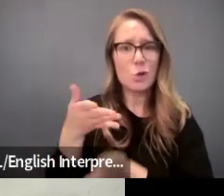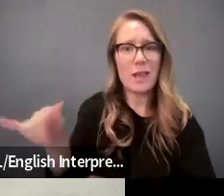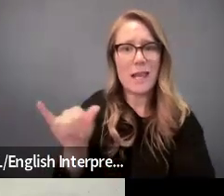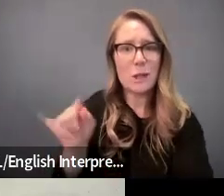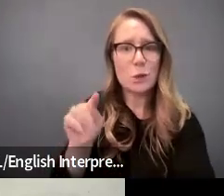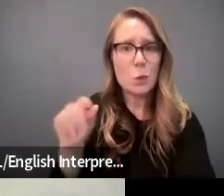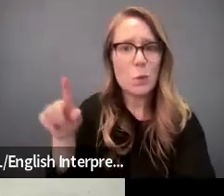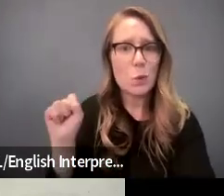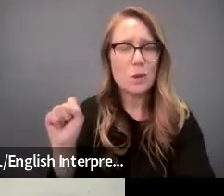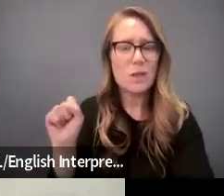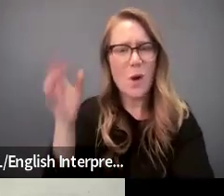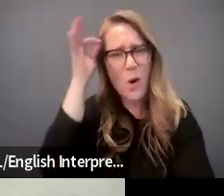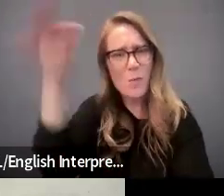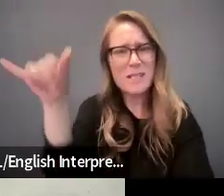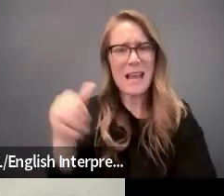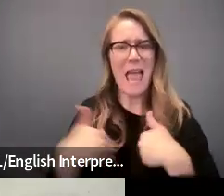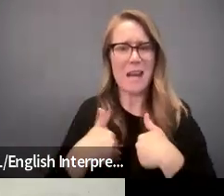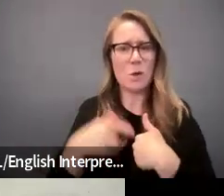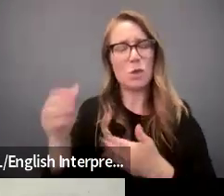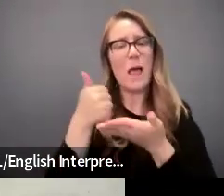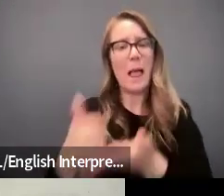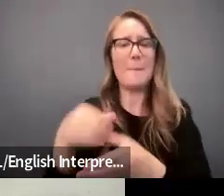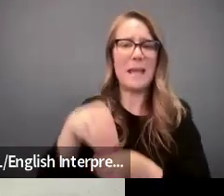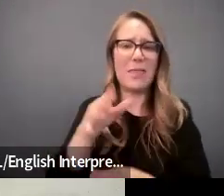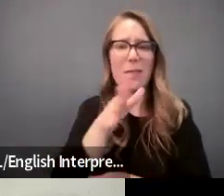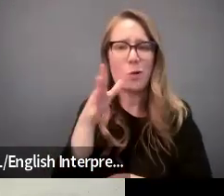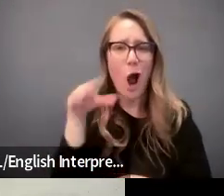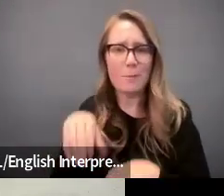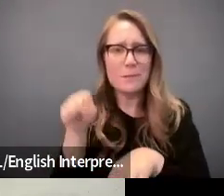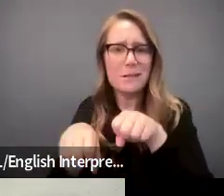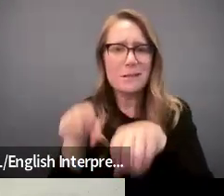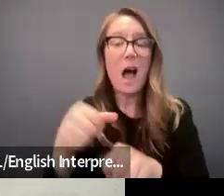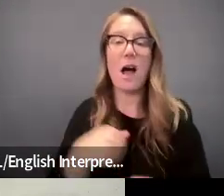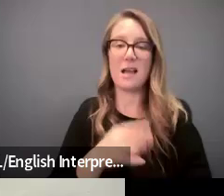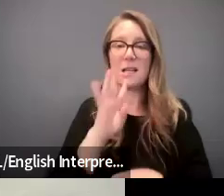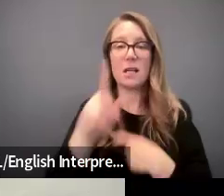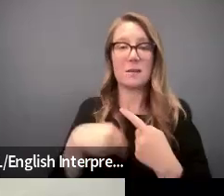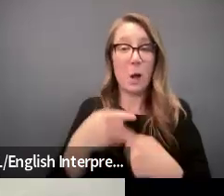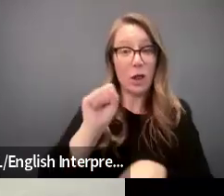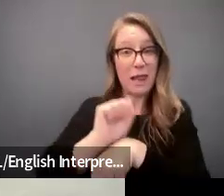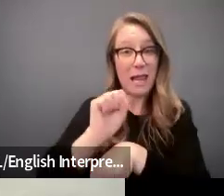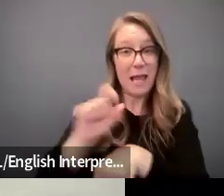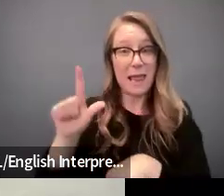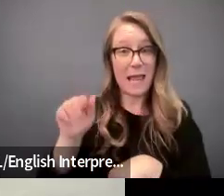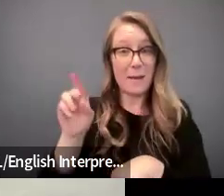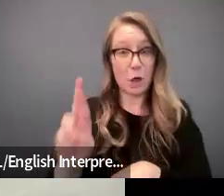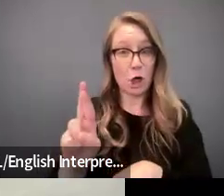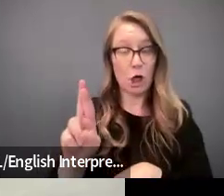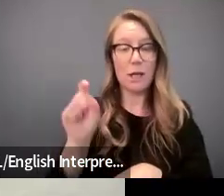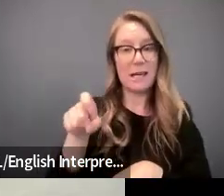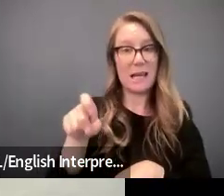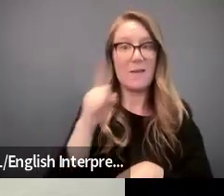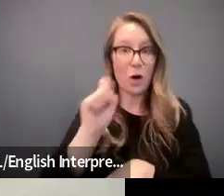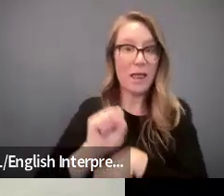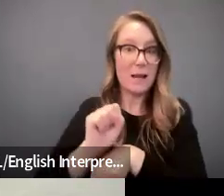tools, almost like animals to help in the crops." And while I talked about labor and the need